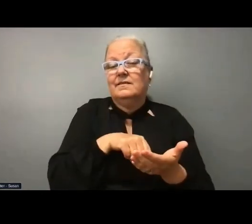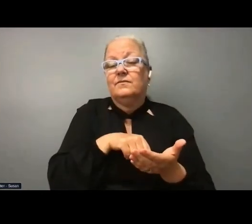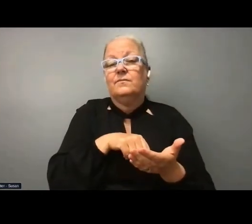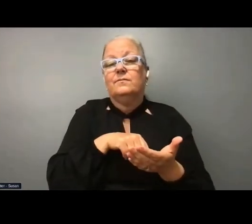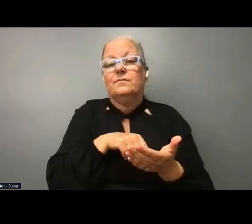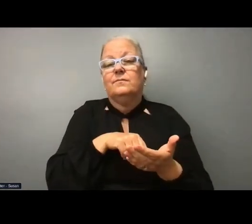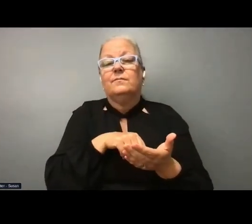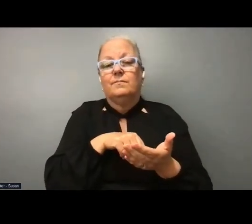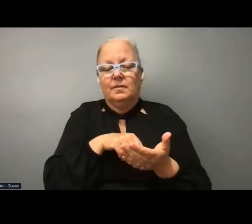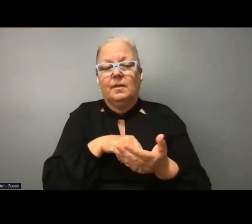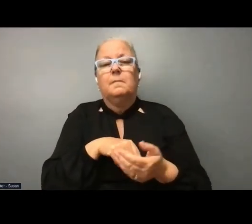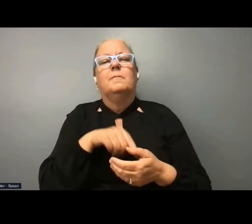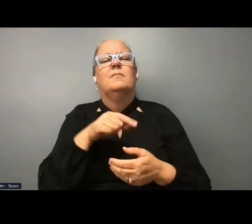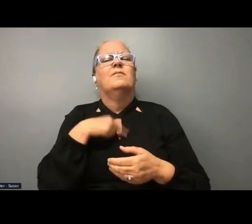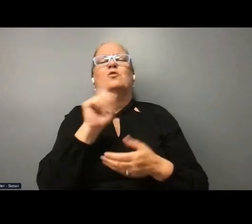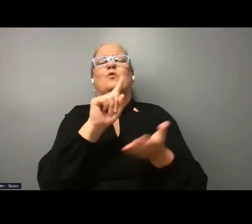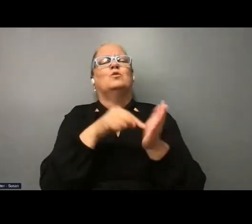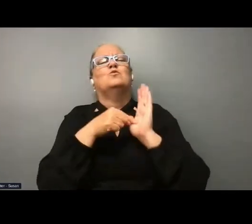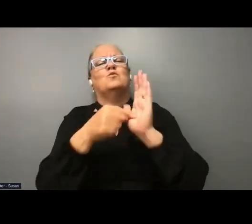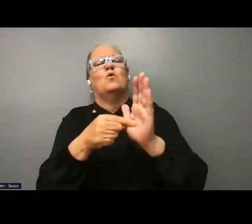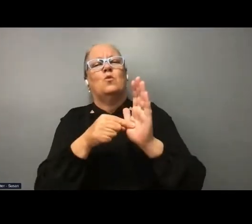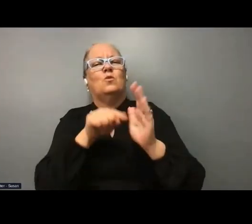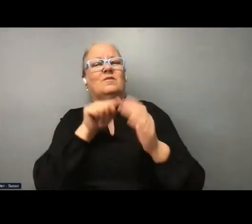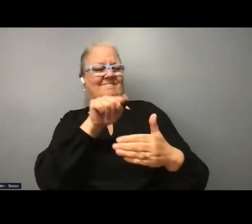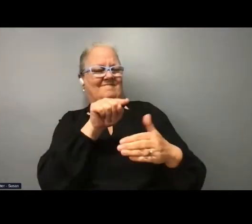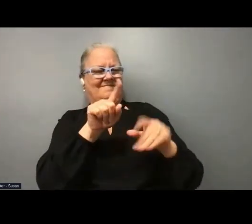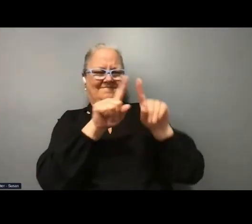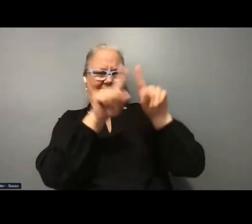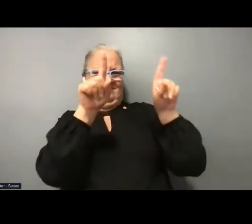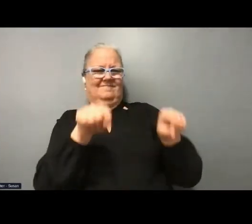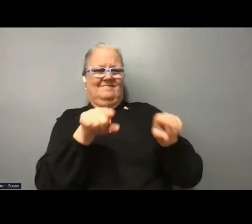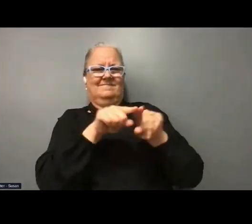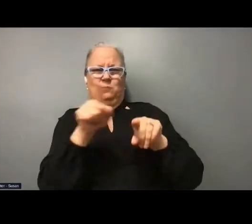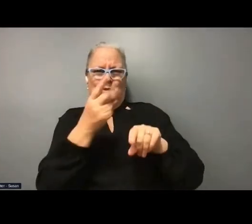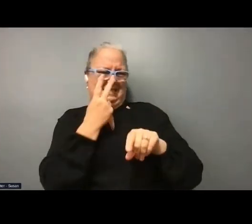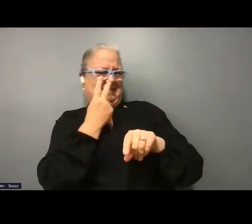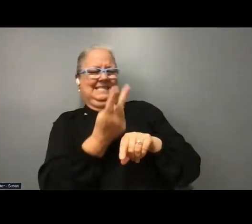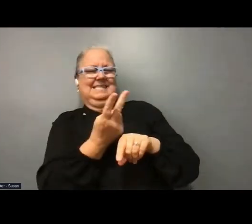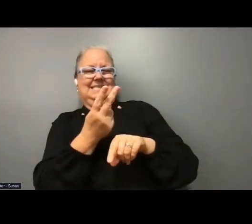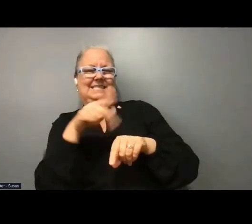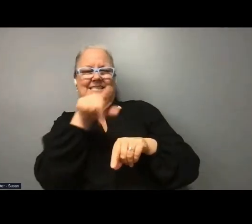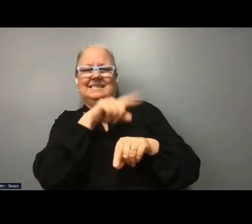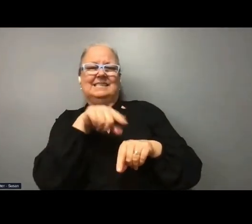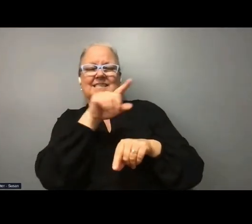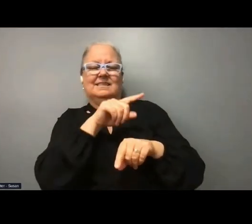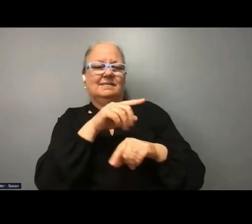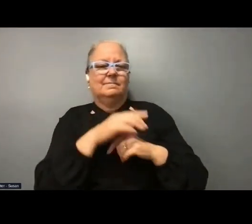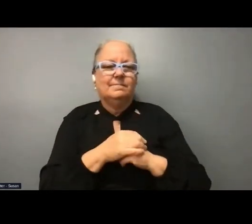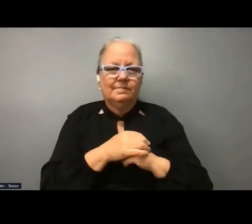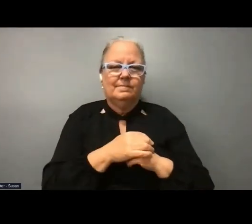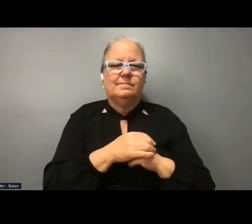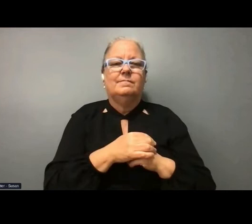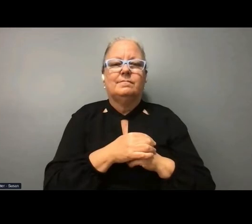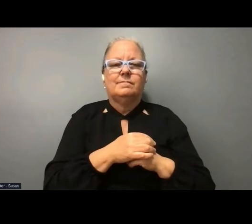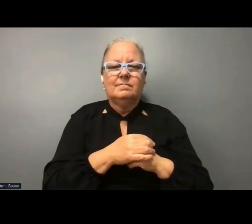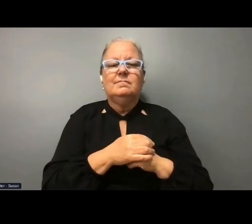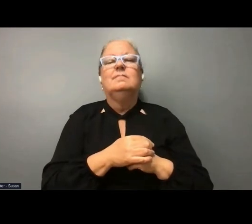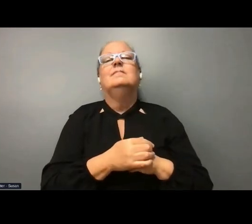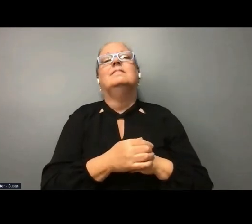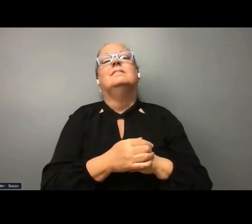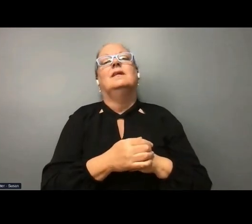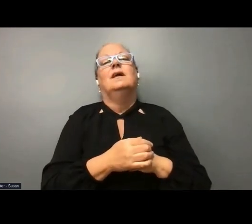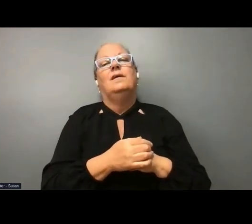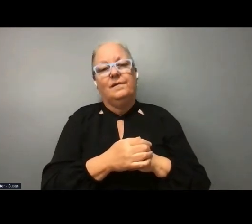dashboard as we are still in the stage of the finalizing and also activating